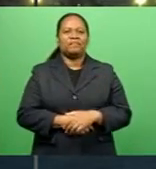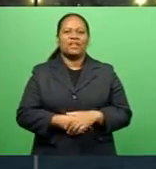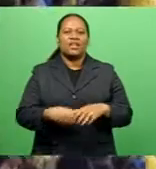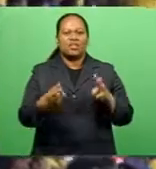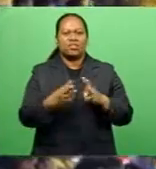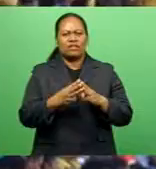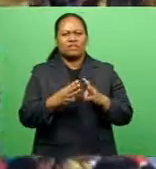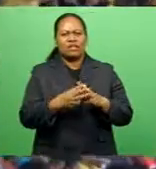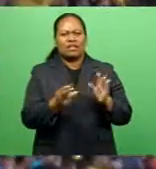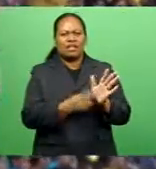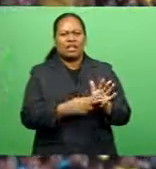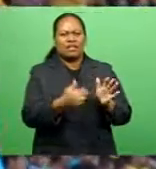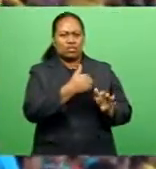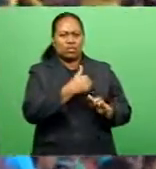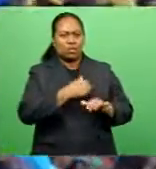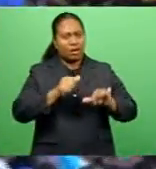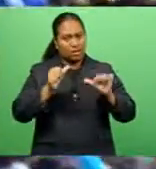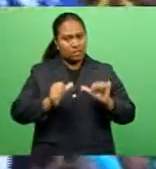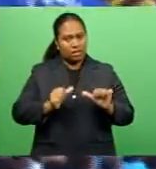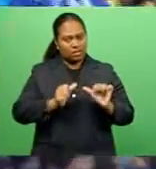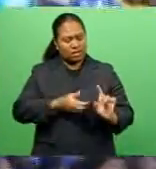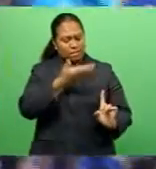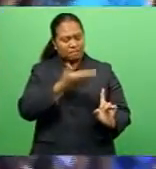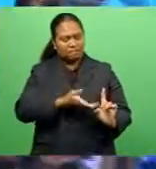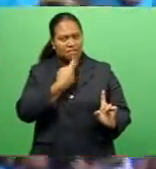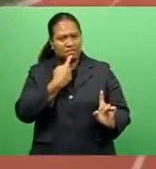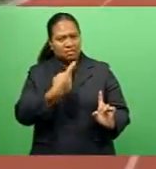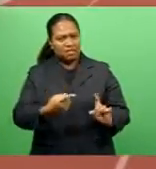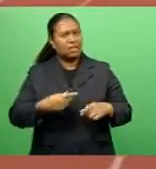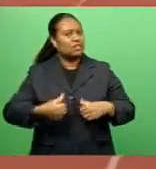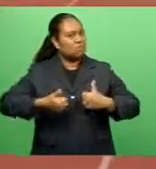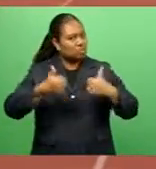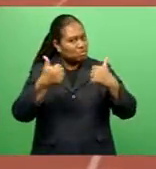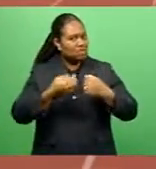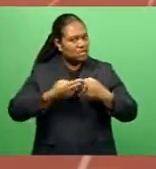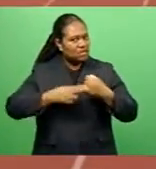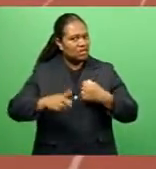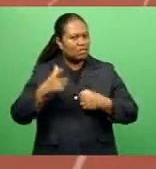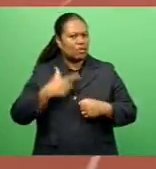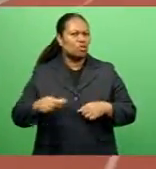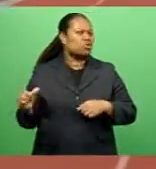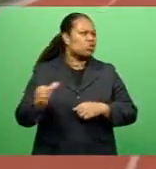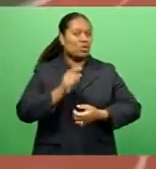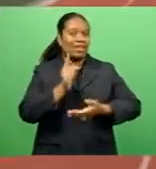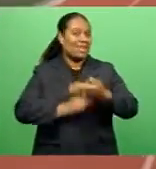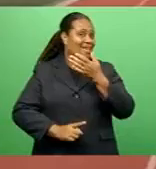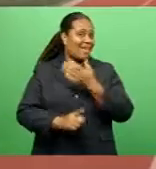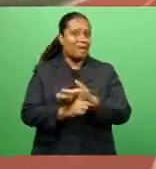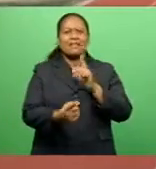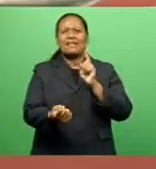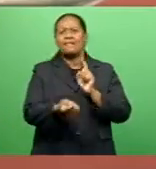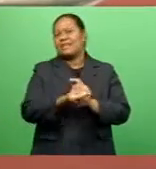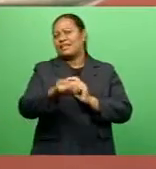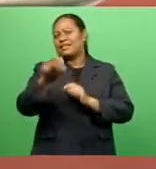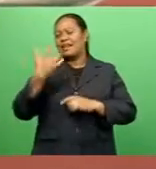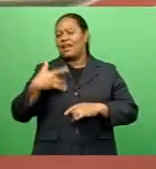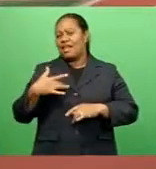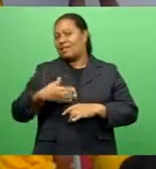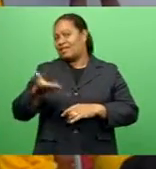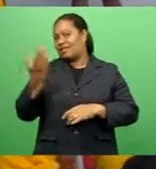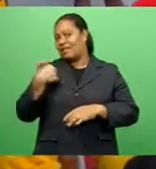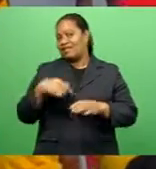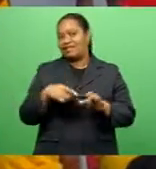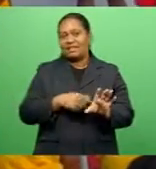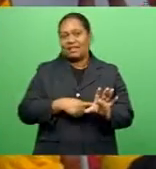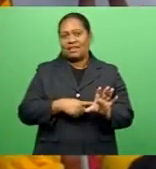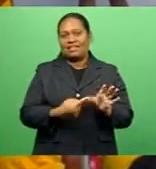President Solomone Seru says this is great news as they were supposed to have their meet shown live on TV last